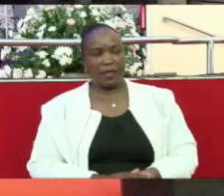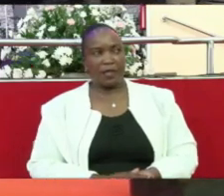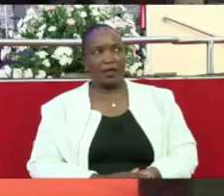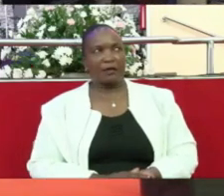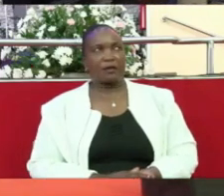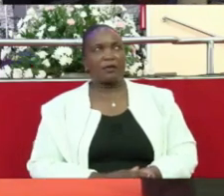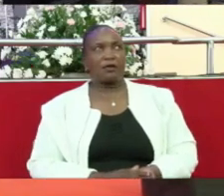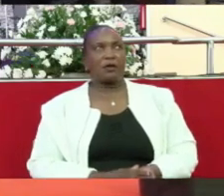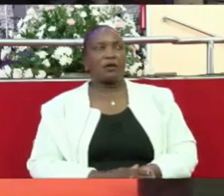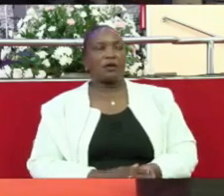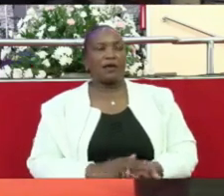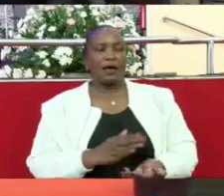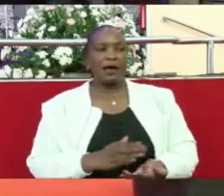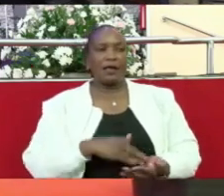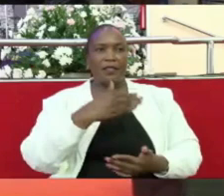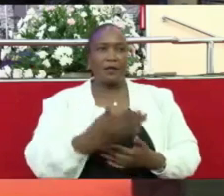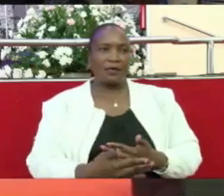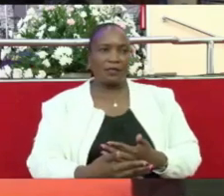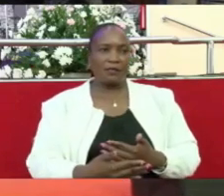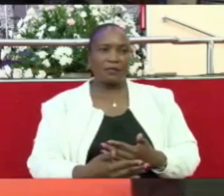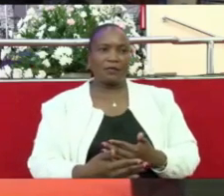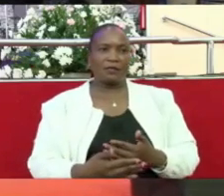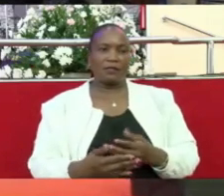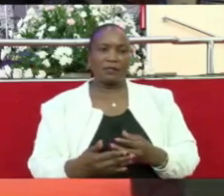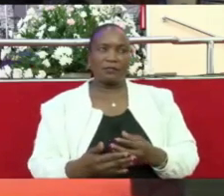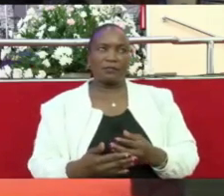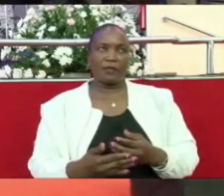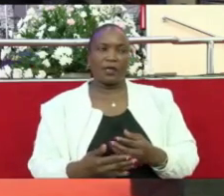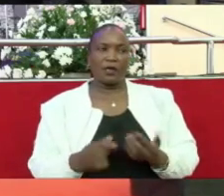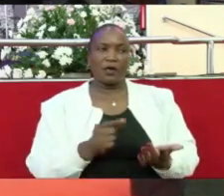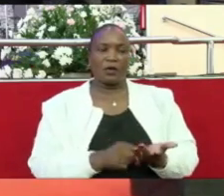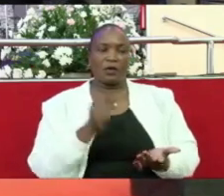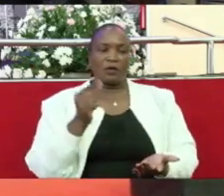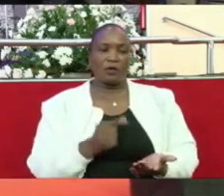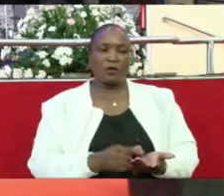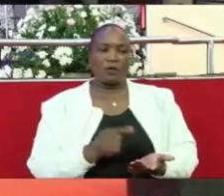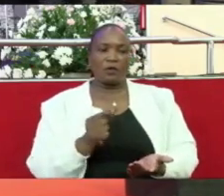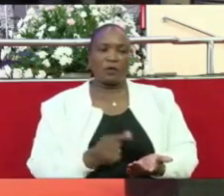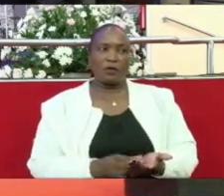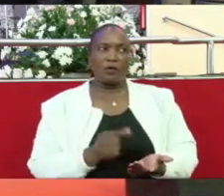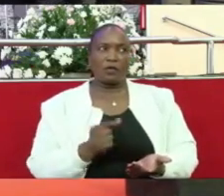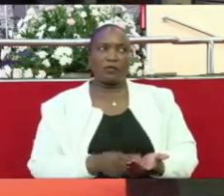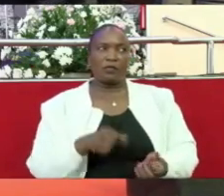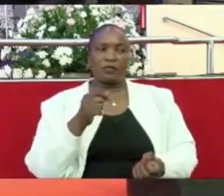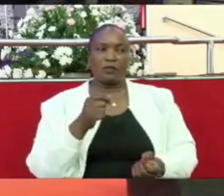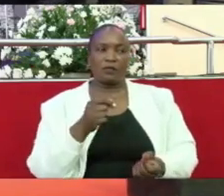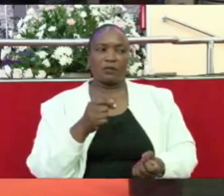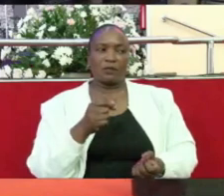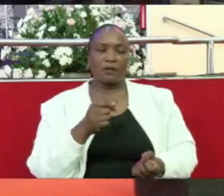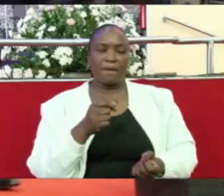point in time. That grace starts to do what the next